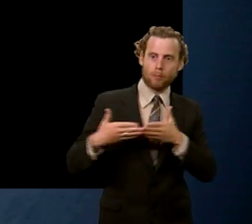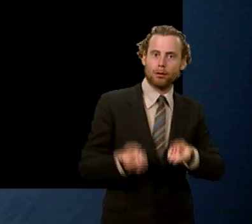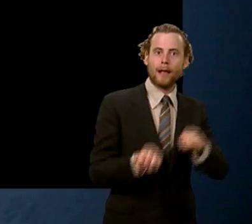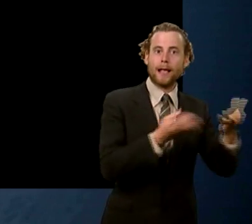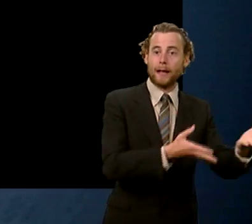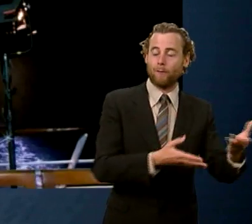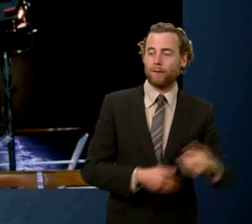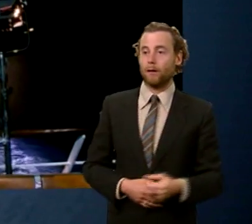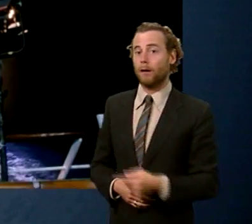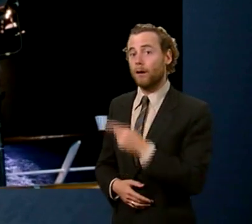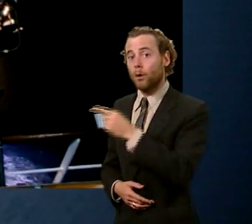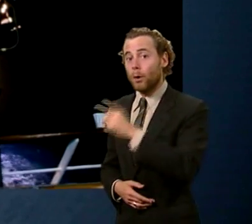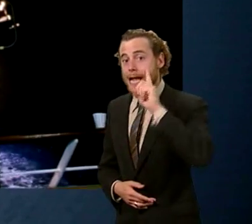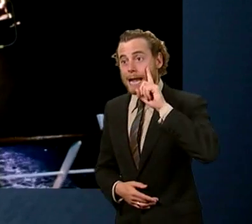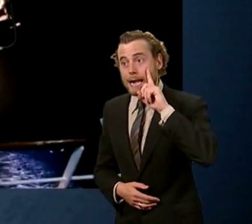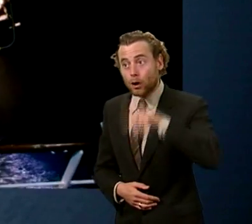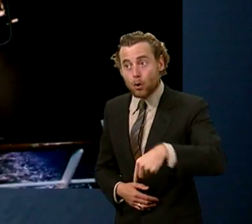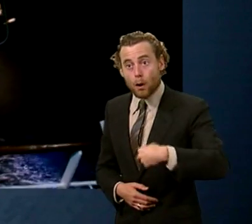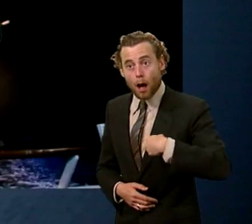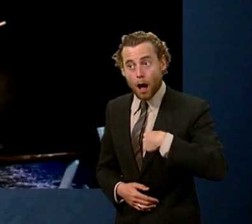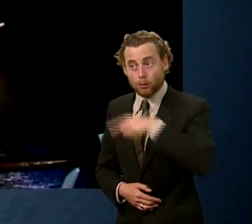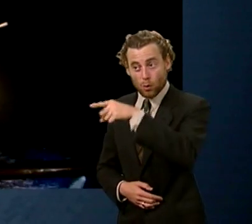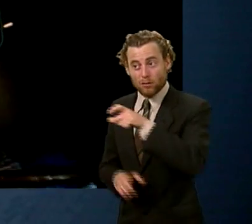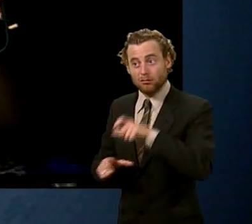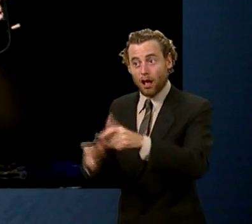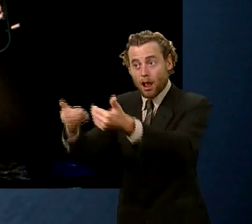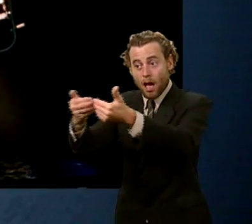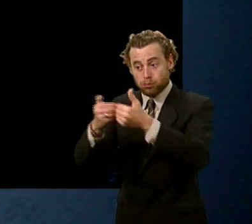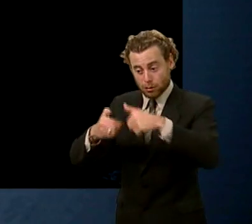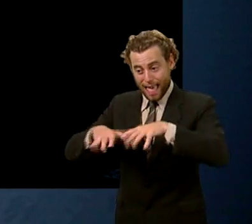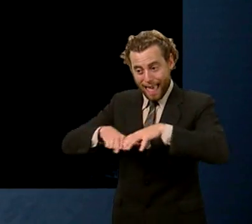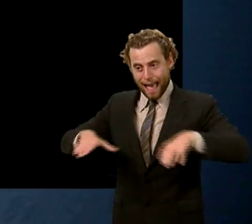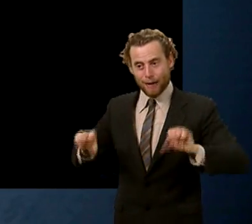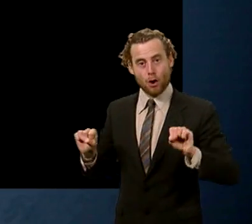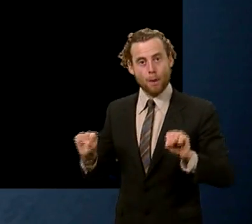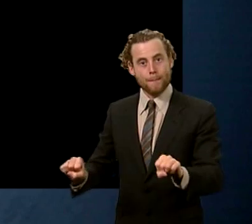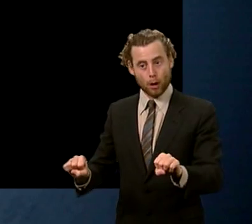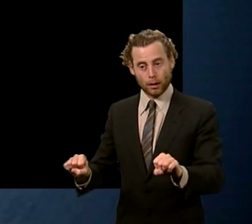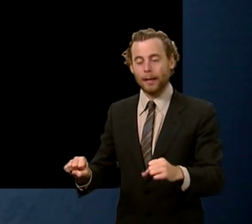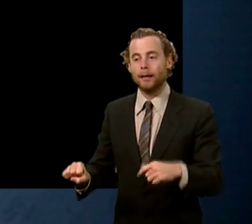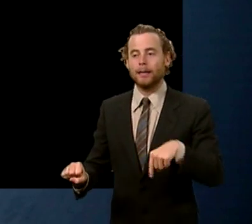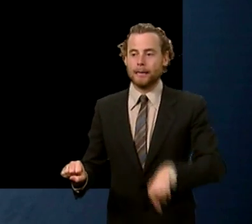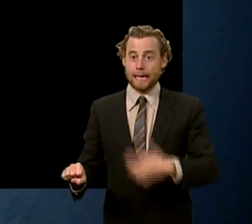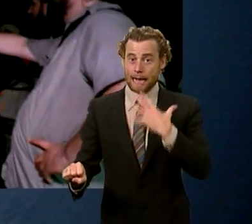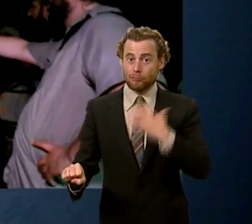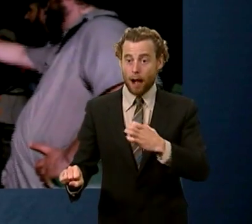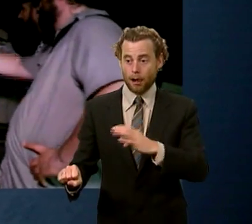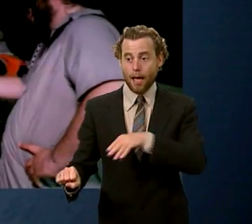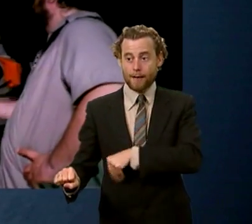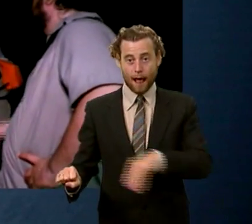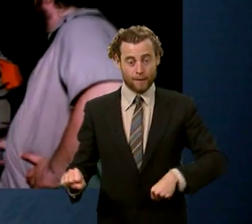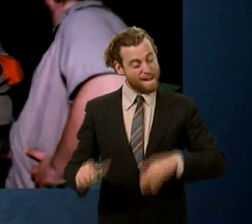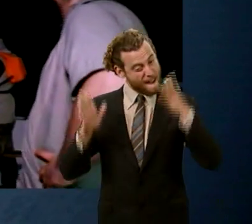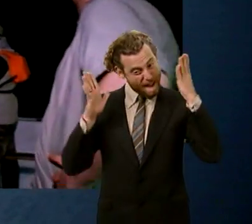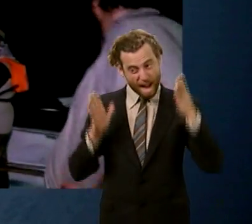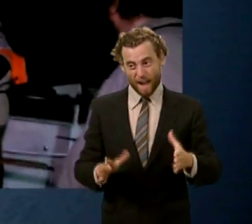ignore this order and attempt to enter the blockaded area, the Israeli Navy will be forced to